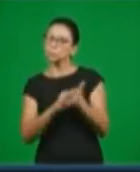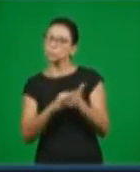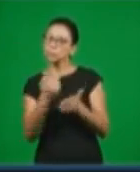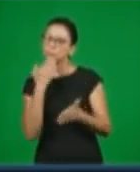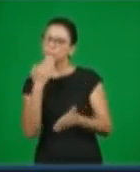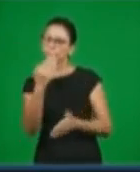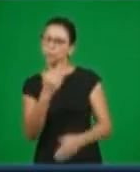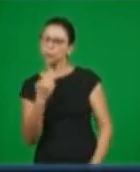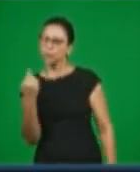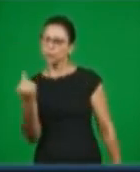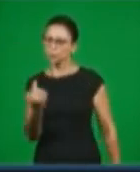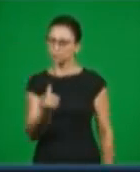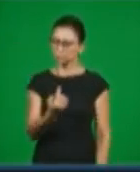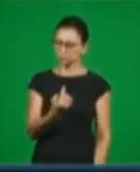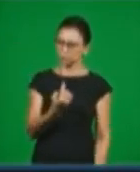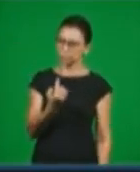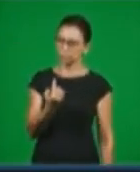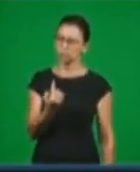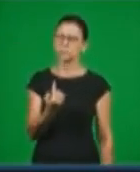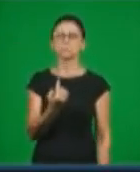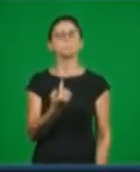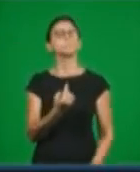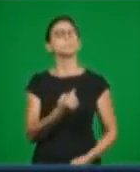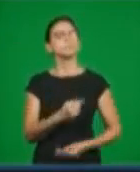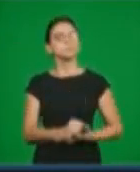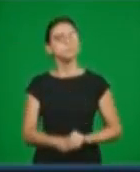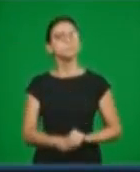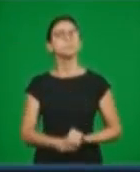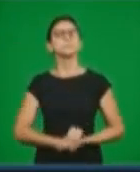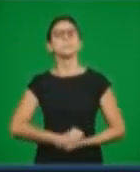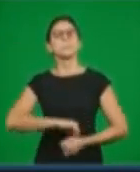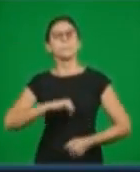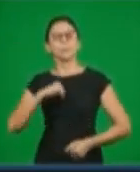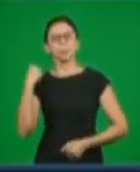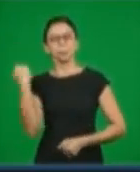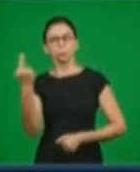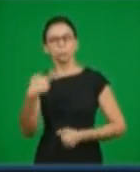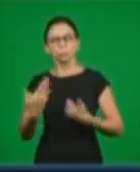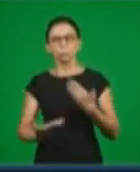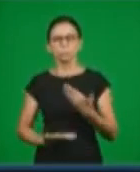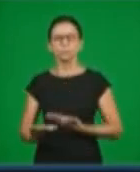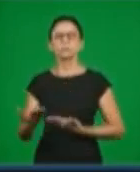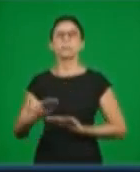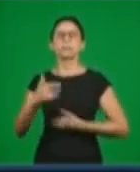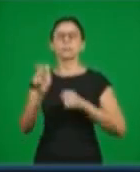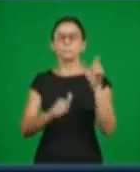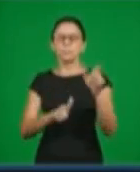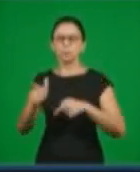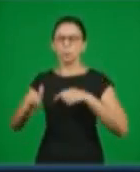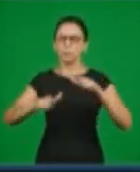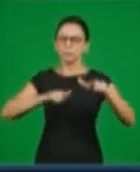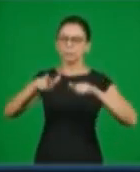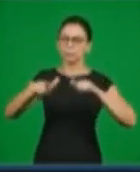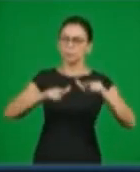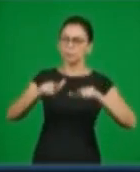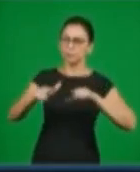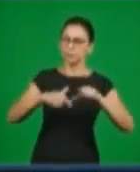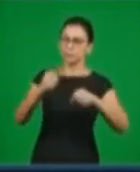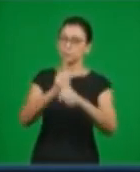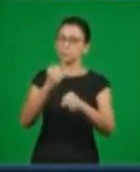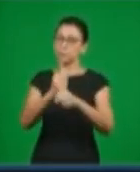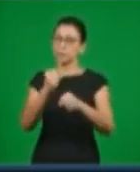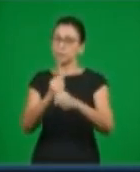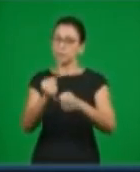21. So we labored in the work, and half of the men held the